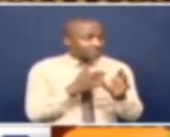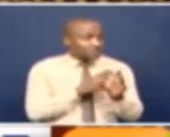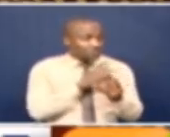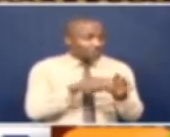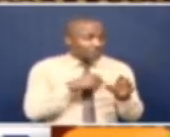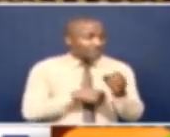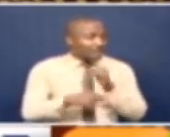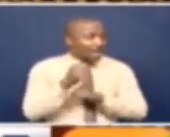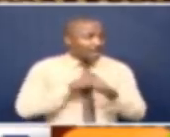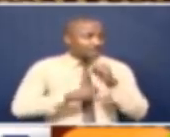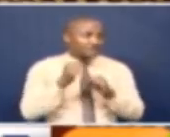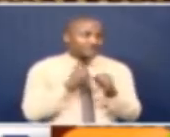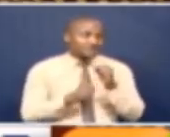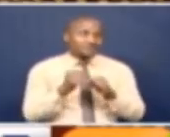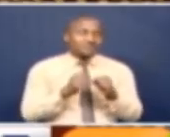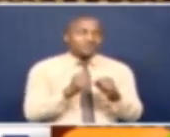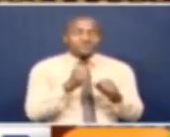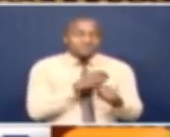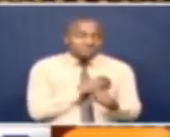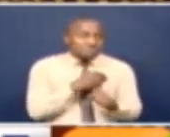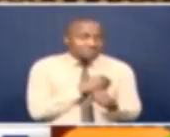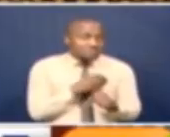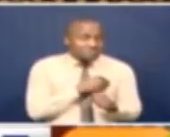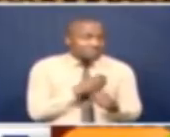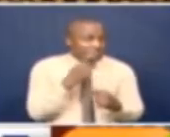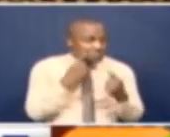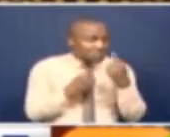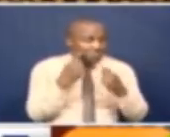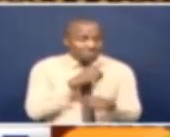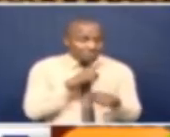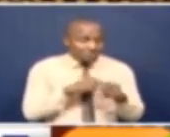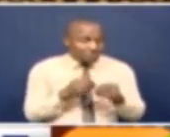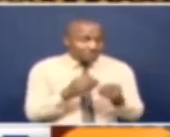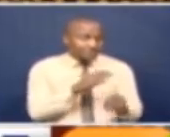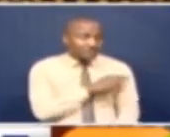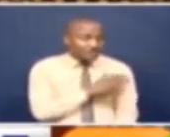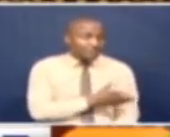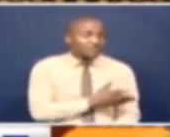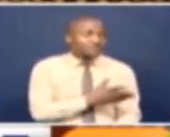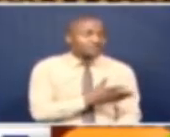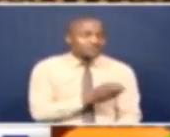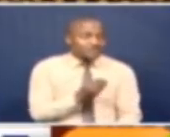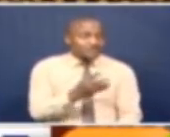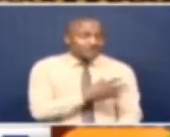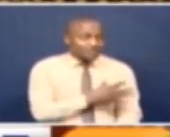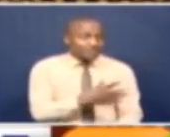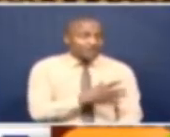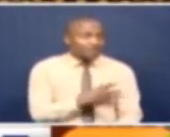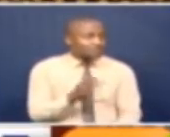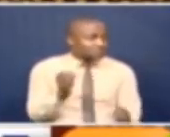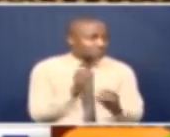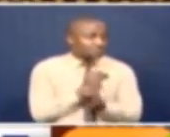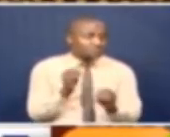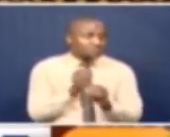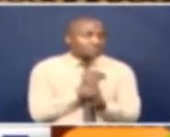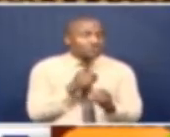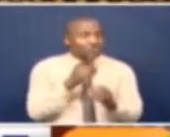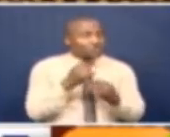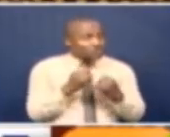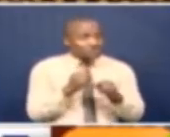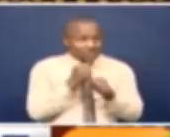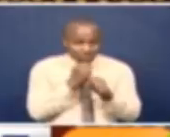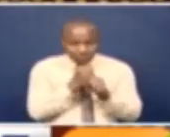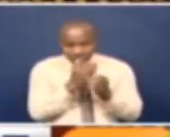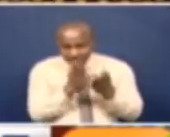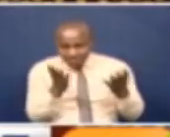activist. You do not lament when you are given capacity, when you're given power, when you're given responsibility. You try to do